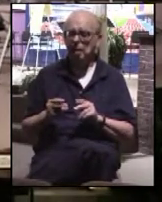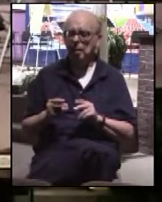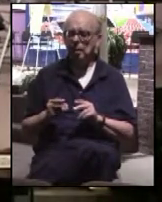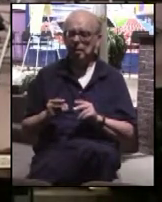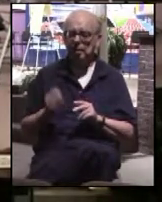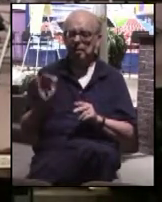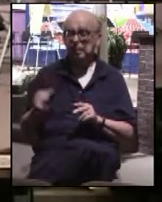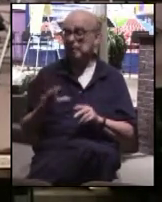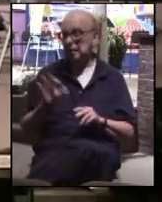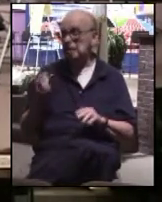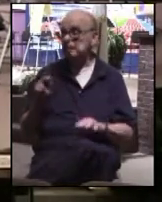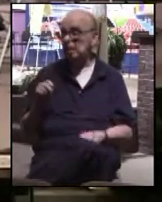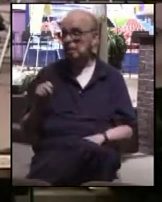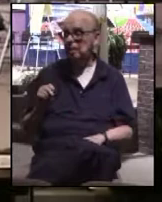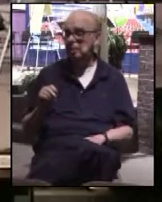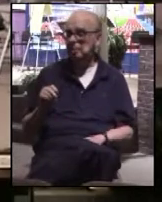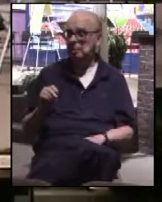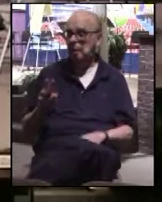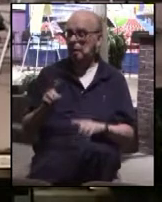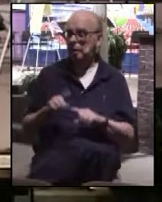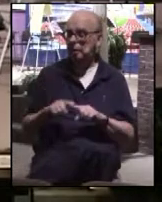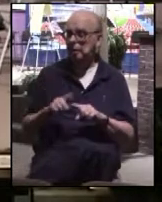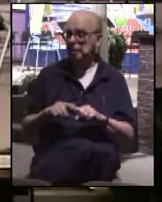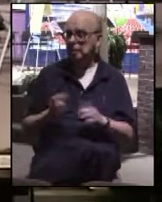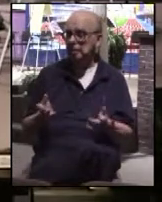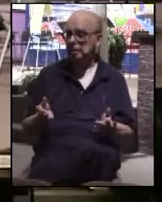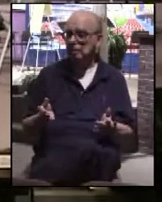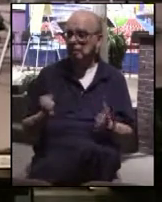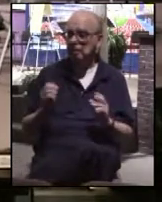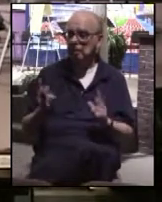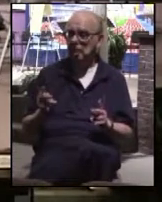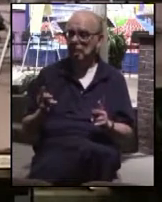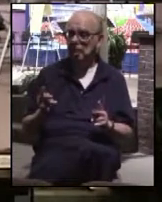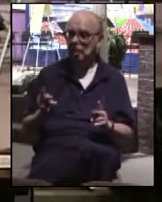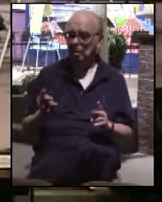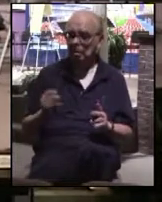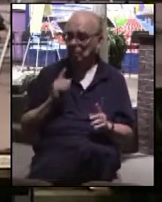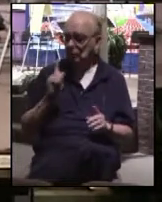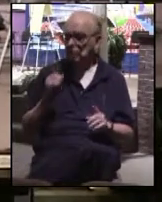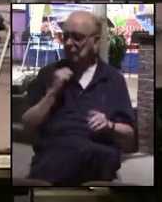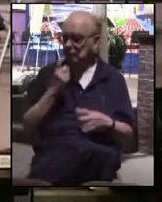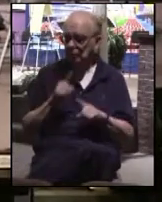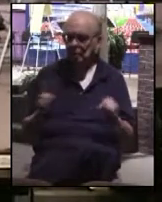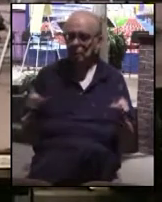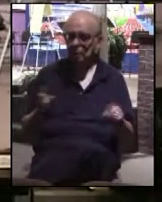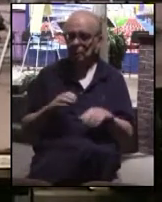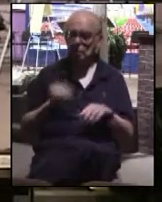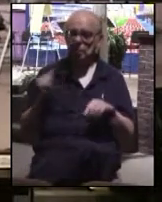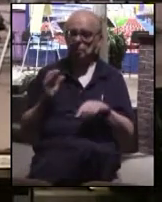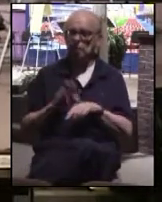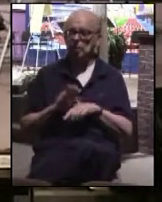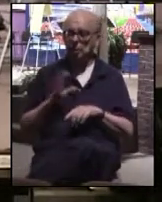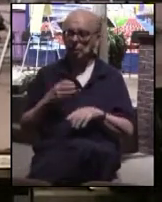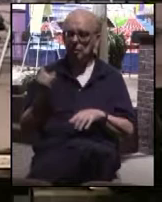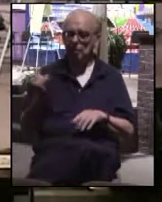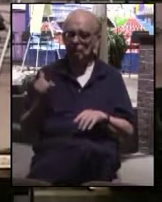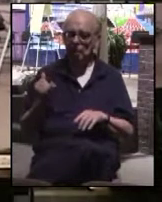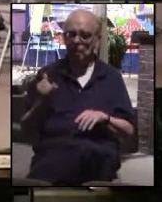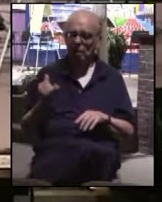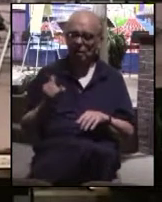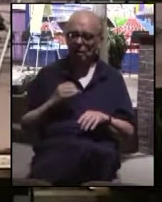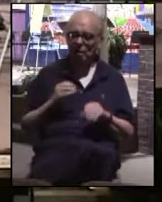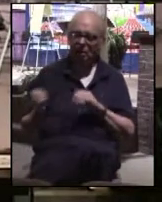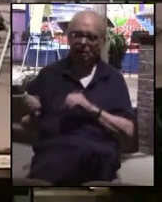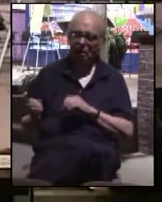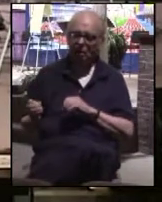yes and no it depends okay here's the one i don't agree with it's okay to leave a church if you have moved far